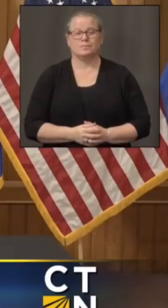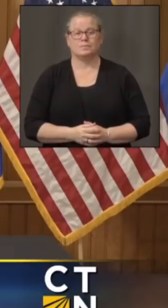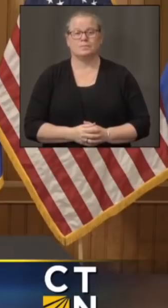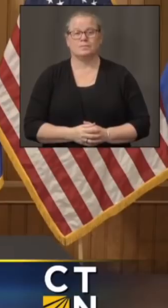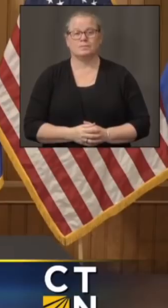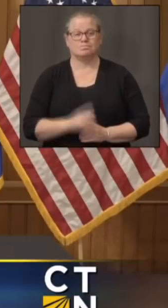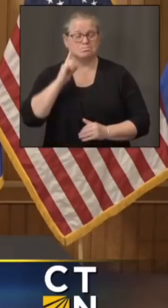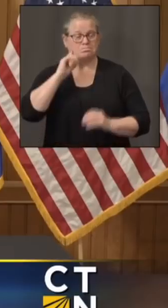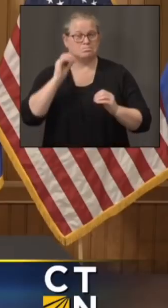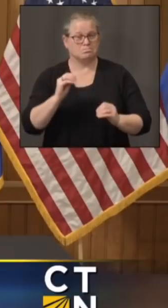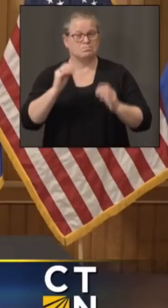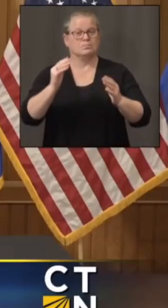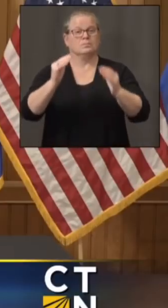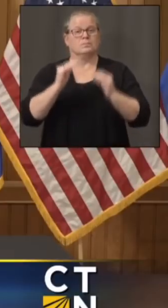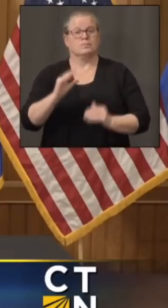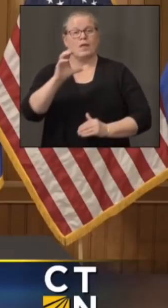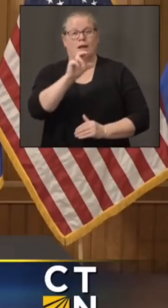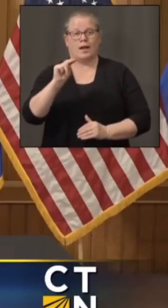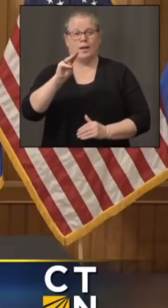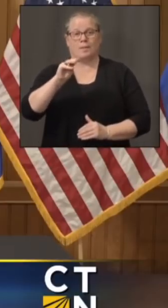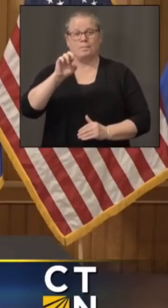The Connecticut Mirror.